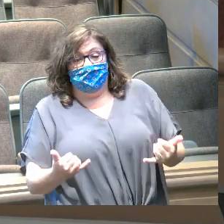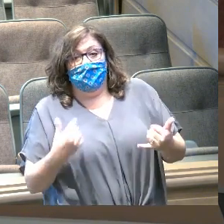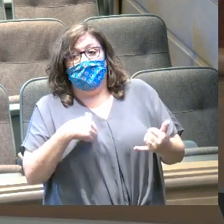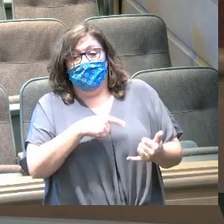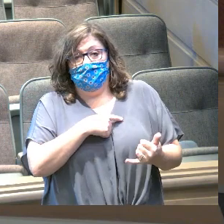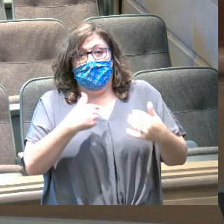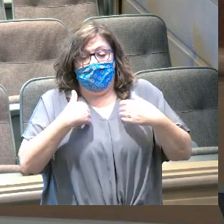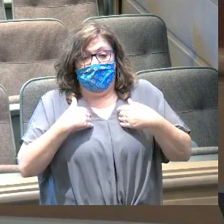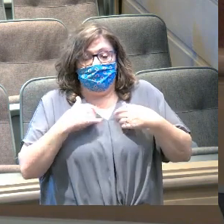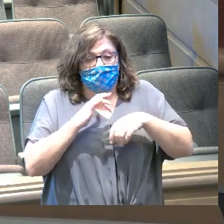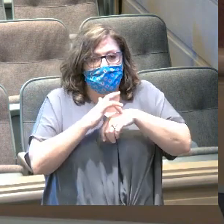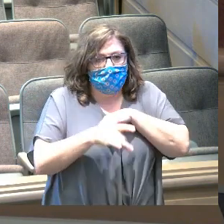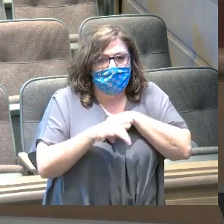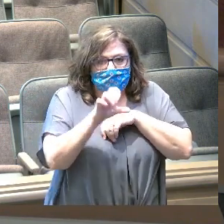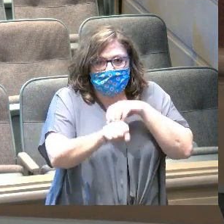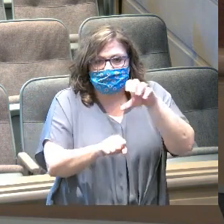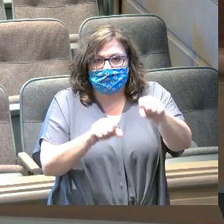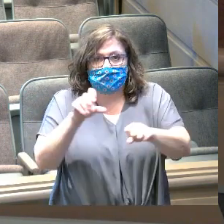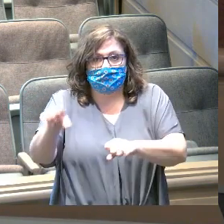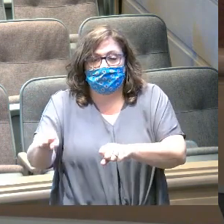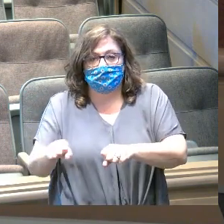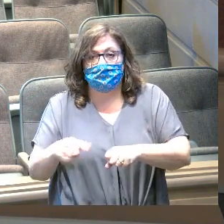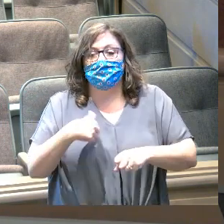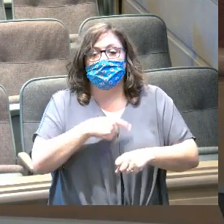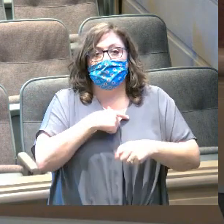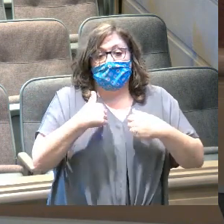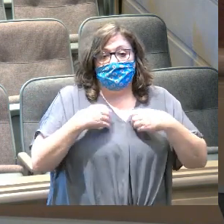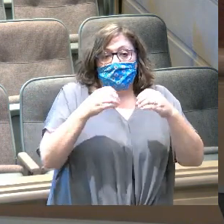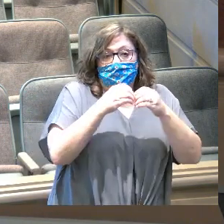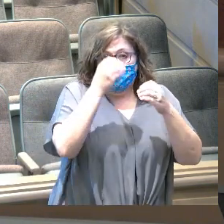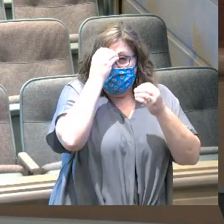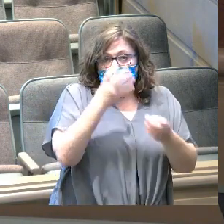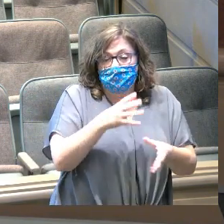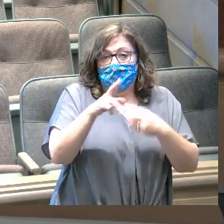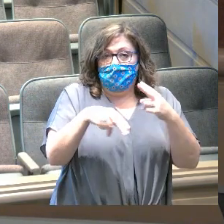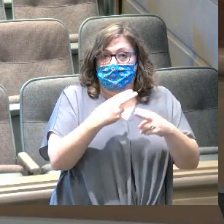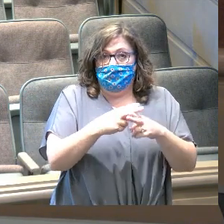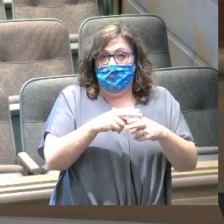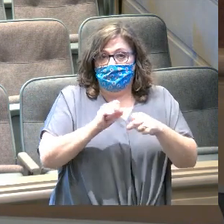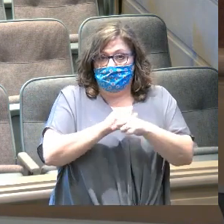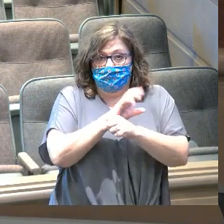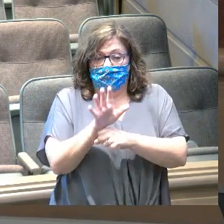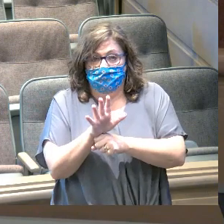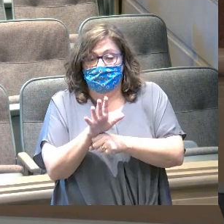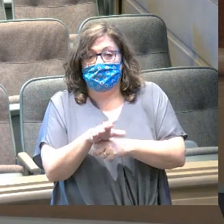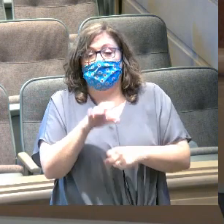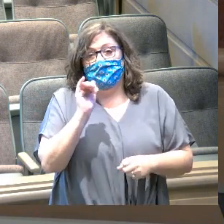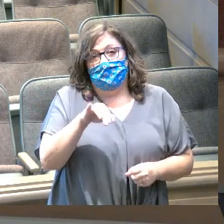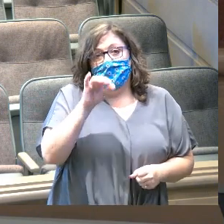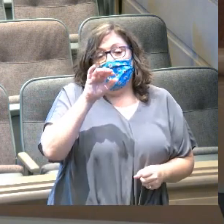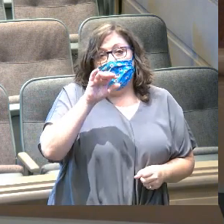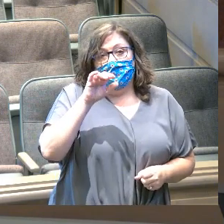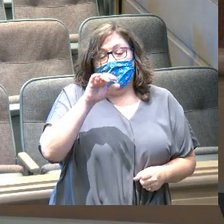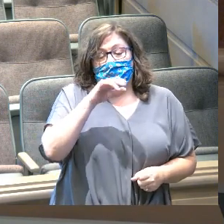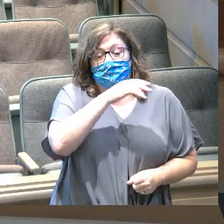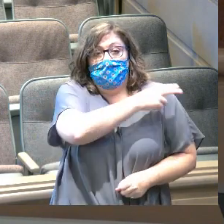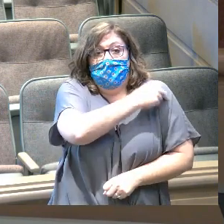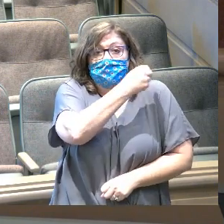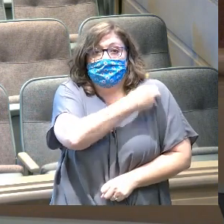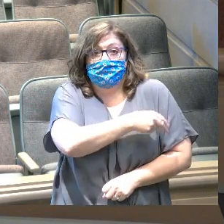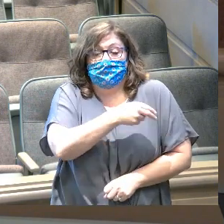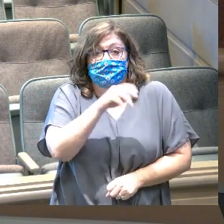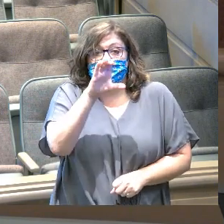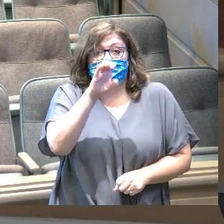case recognition. We have more information about the disease, which Mr. Steiner said some weeks ago is an invaluable